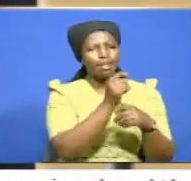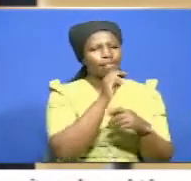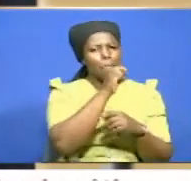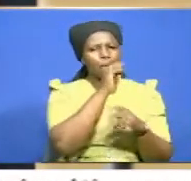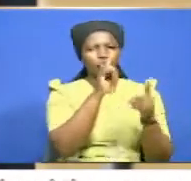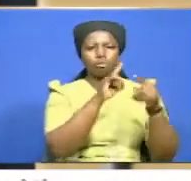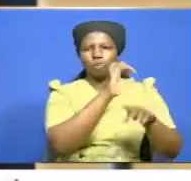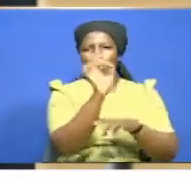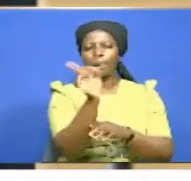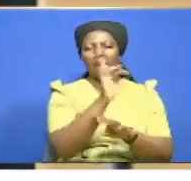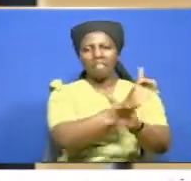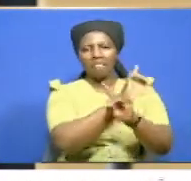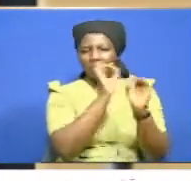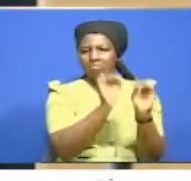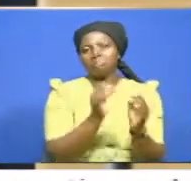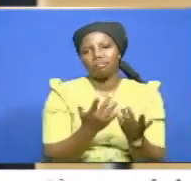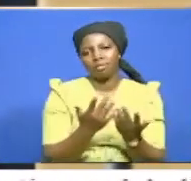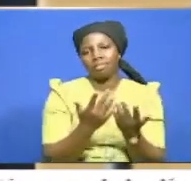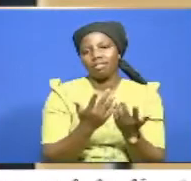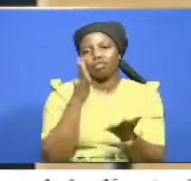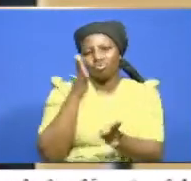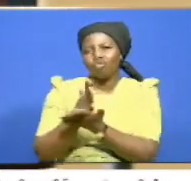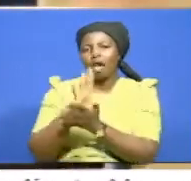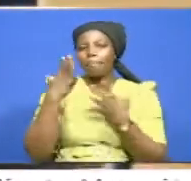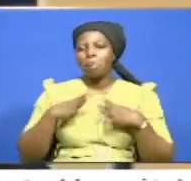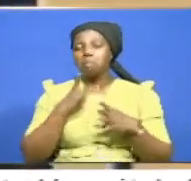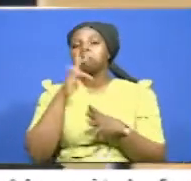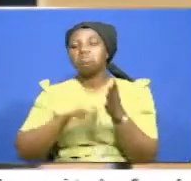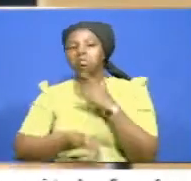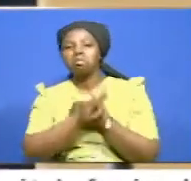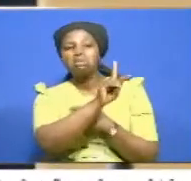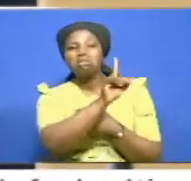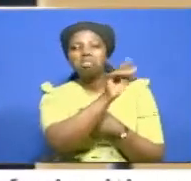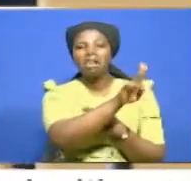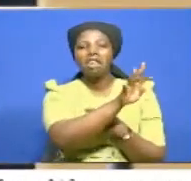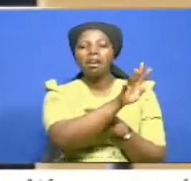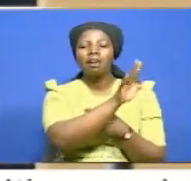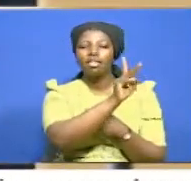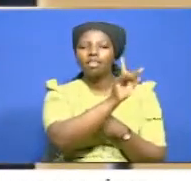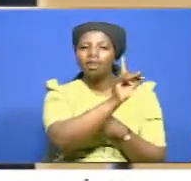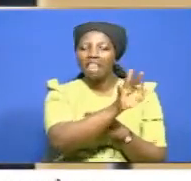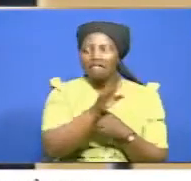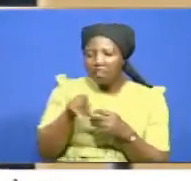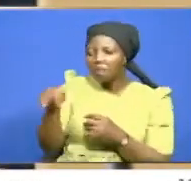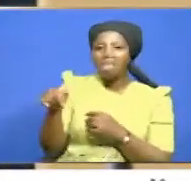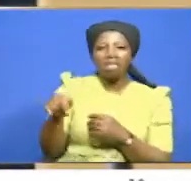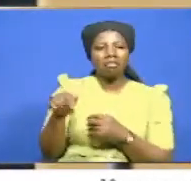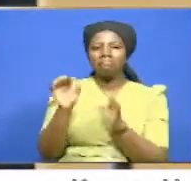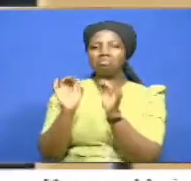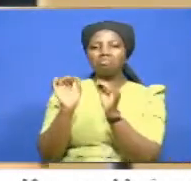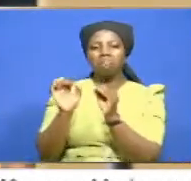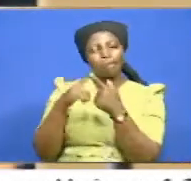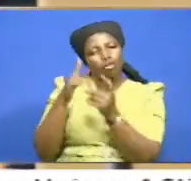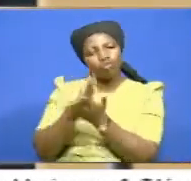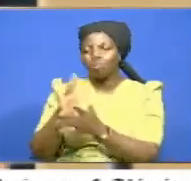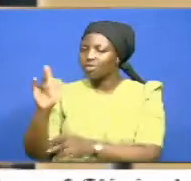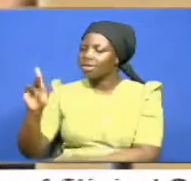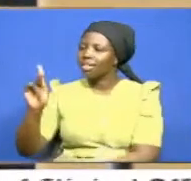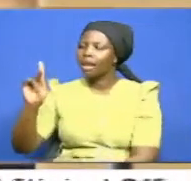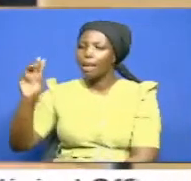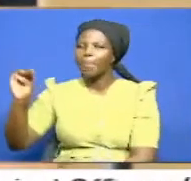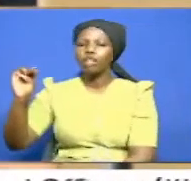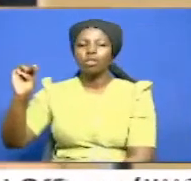allege that, you know, the KDF is the one that was not paying the bills at Kenya Meat Commission. It's just not true. Kenya Meat Commission could not simply meet